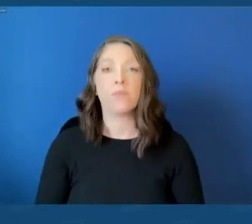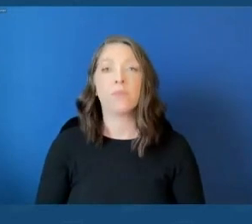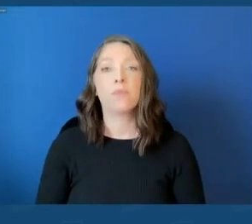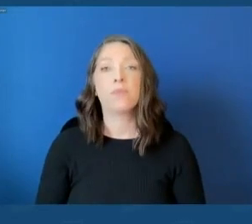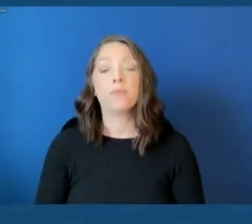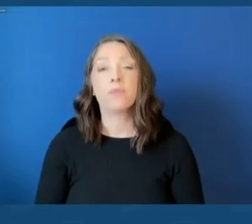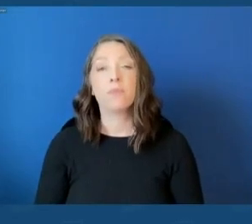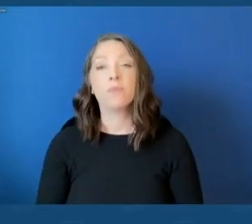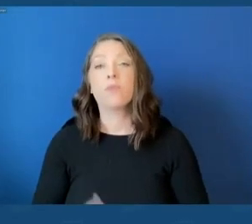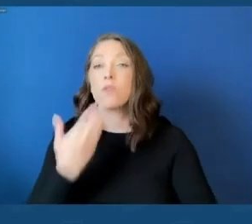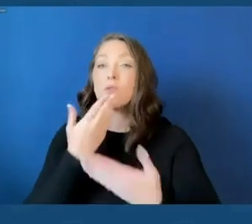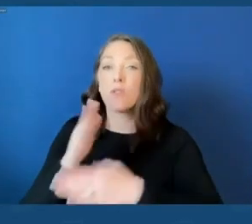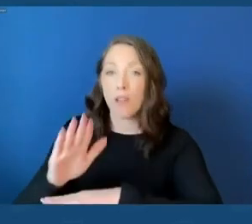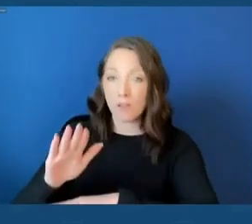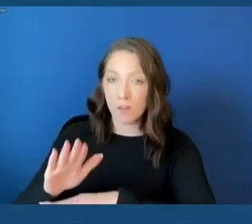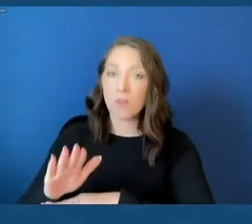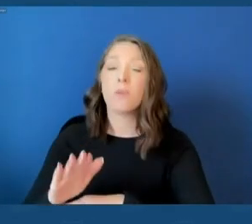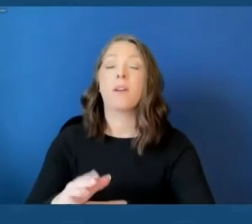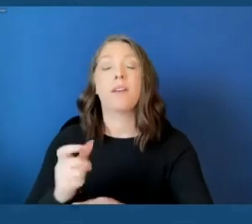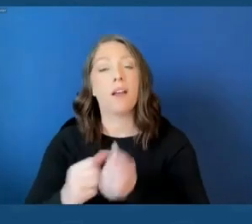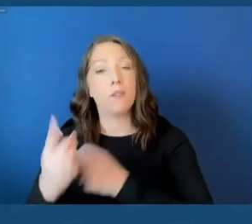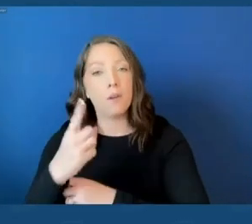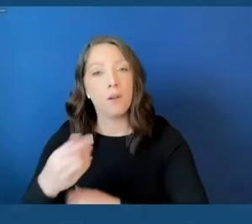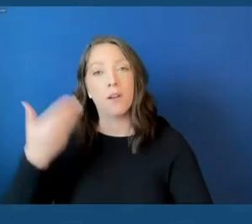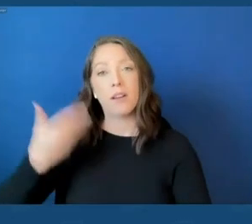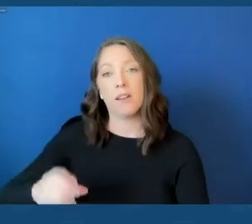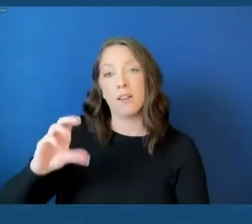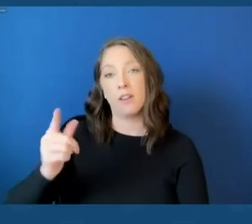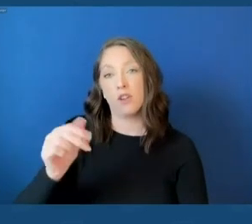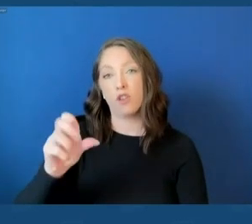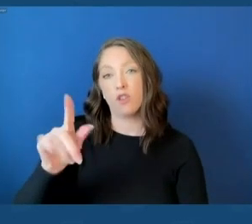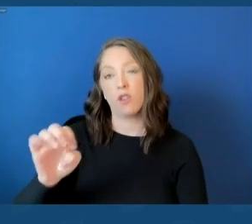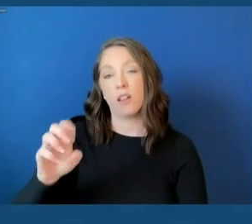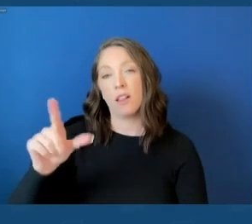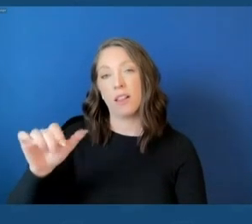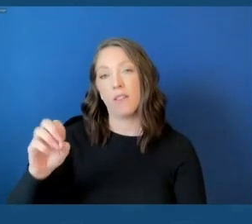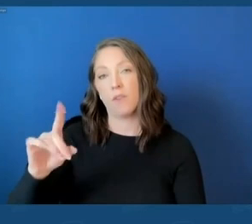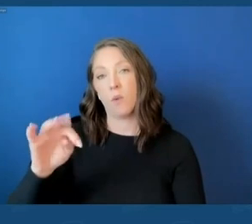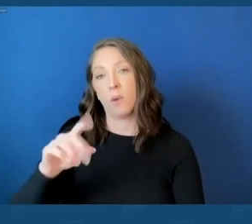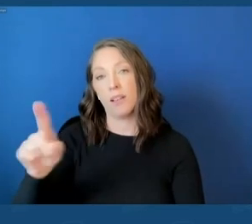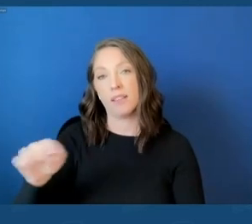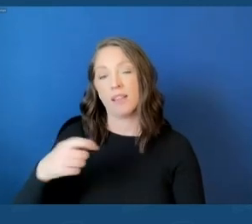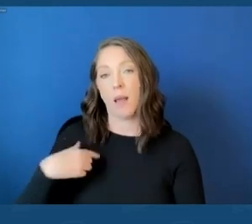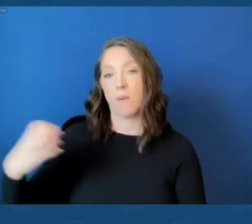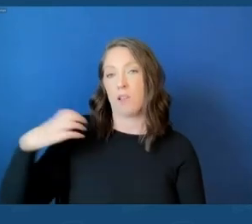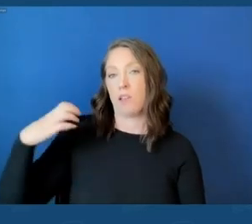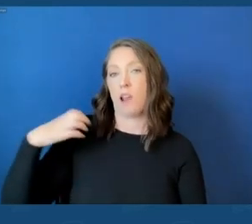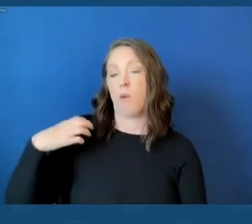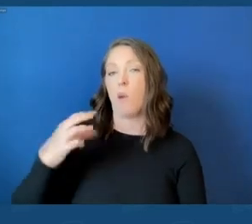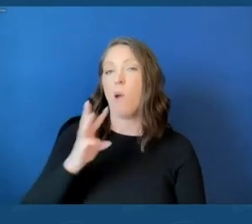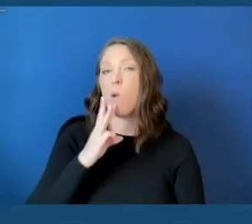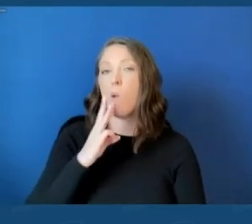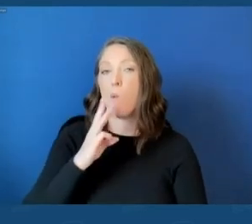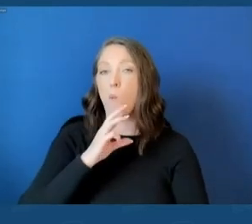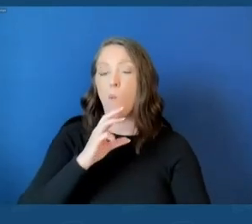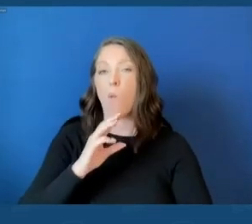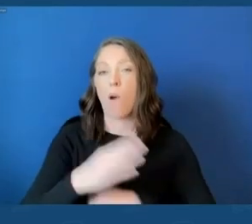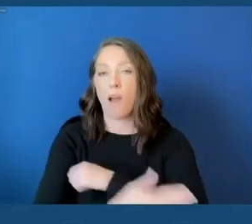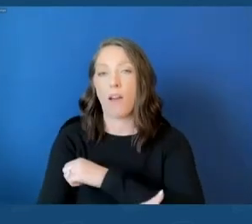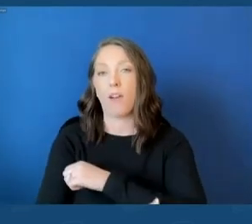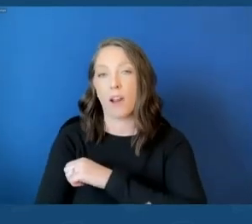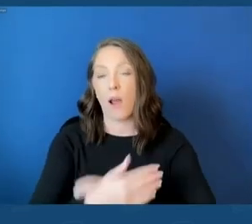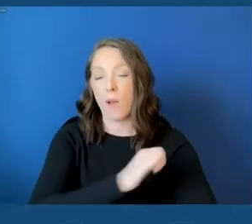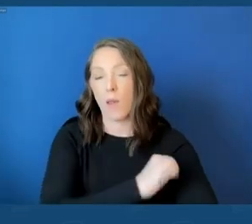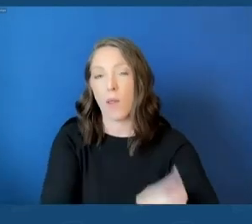Good afternoon, everyone. I'm Charlie Lefkowitz. I'm chairman of the Suffolk County Water Authority, and I just want to thank everyone for being